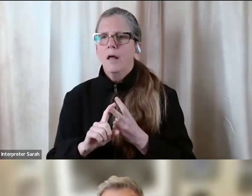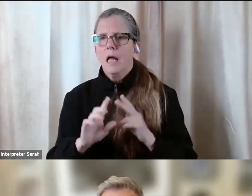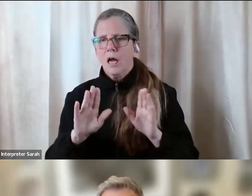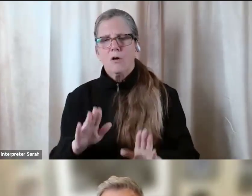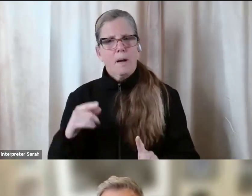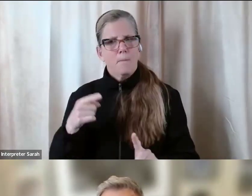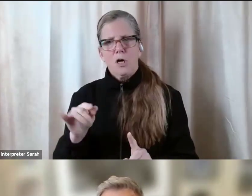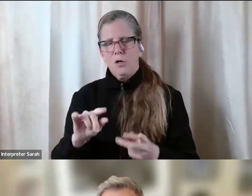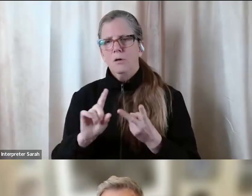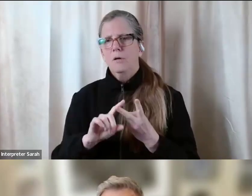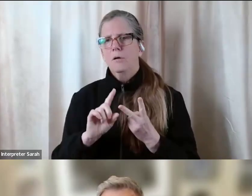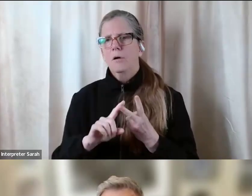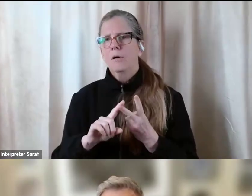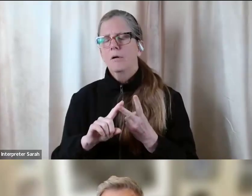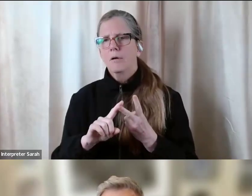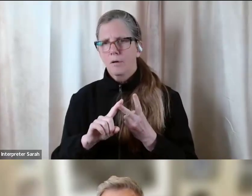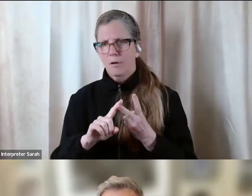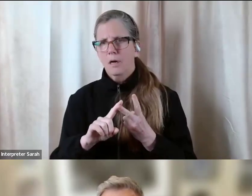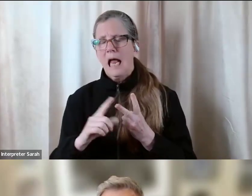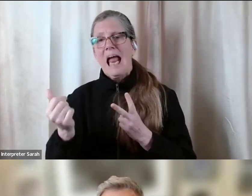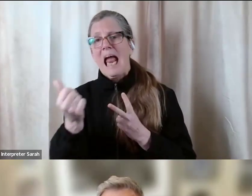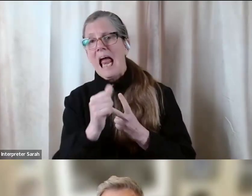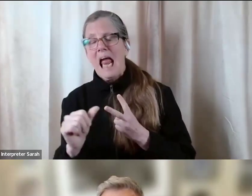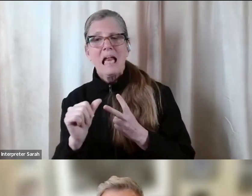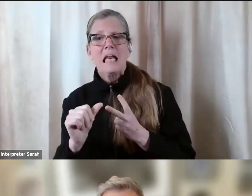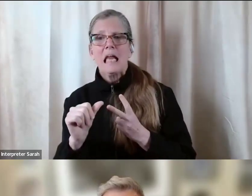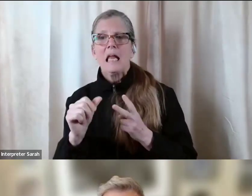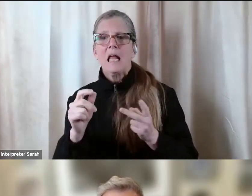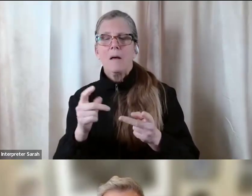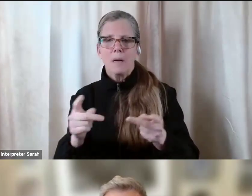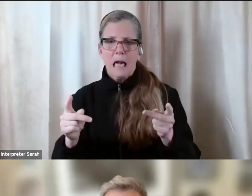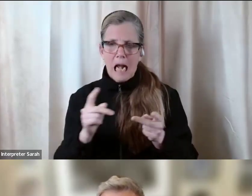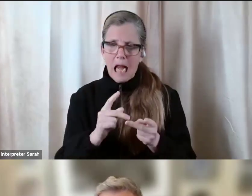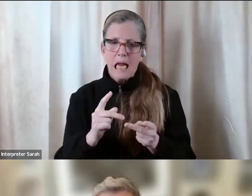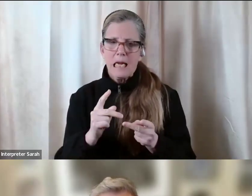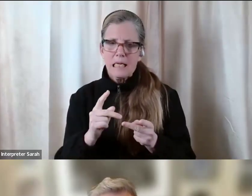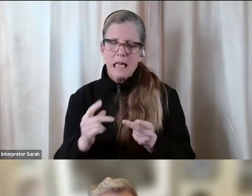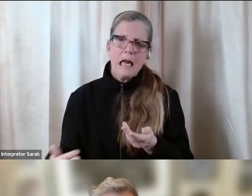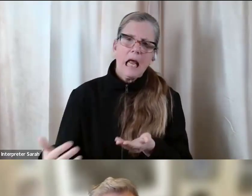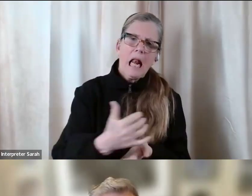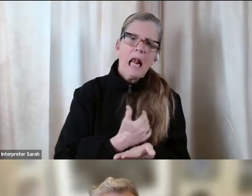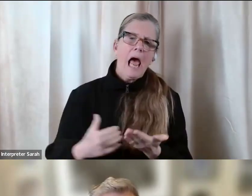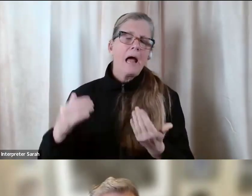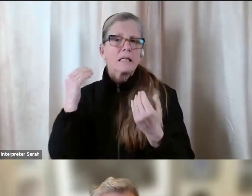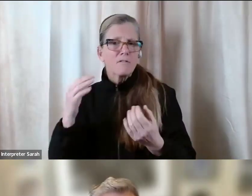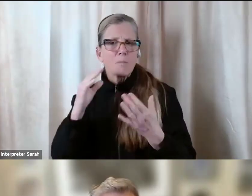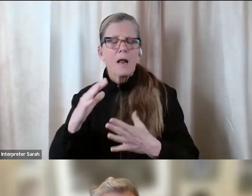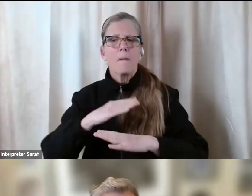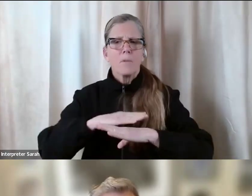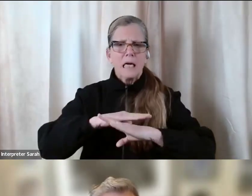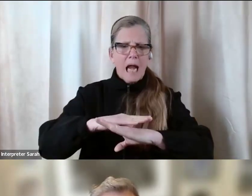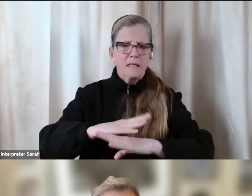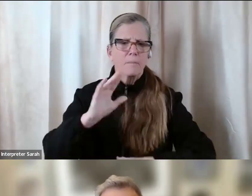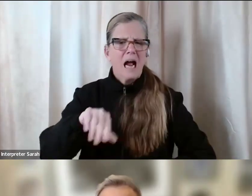is entities who collect information that's covered under other laws. For example, the Fair Credit Reporting Act, which